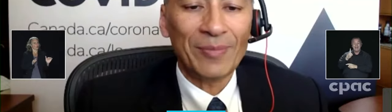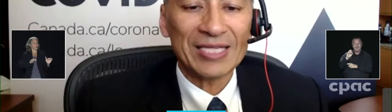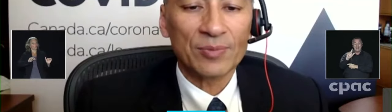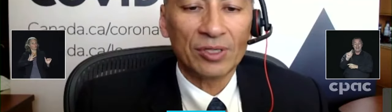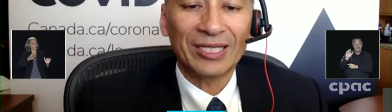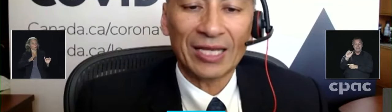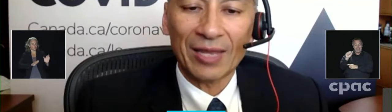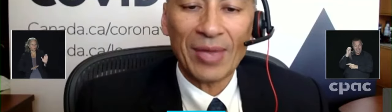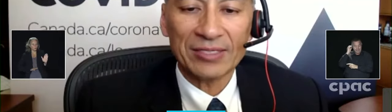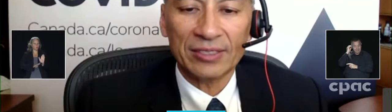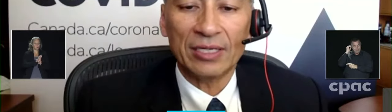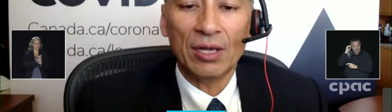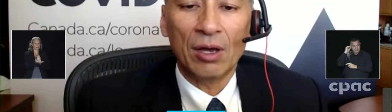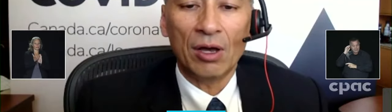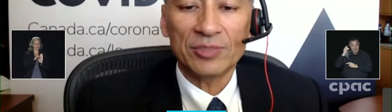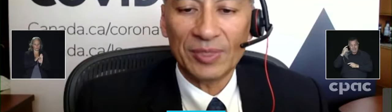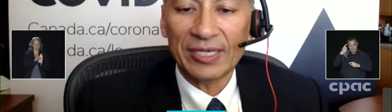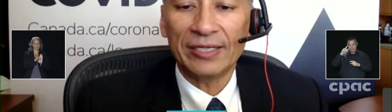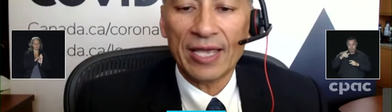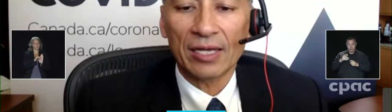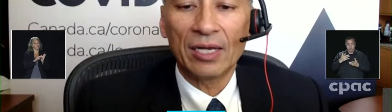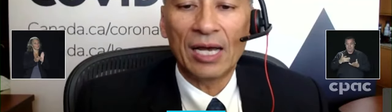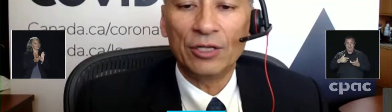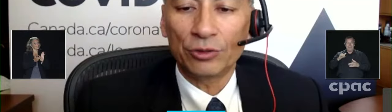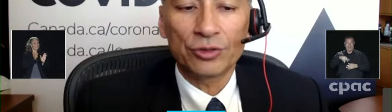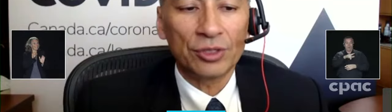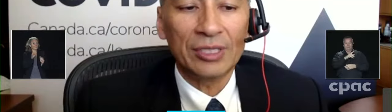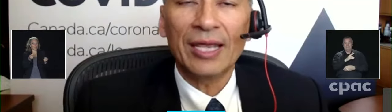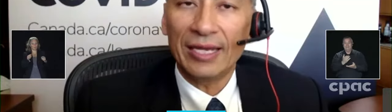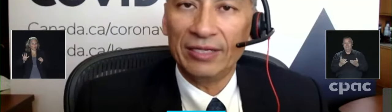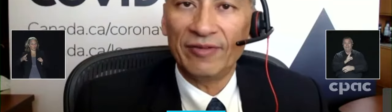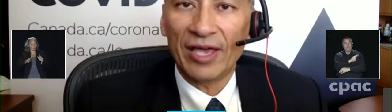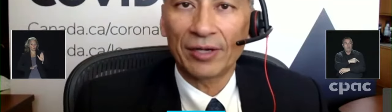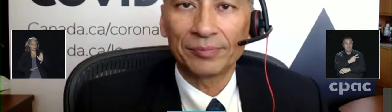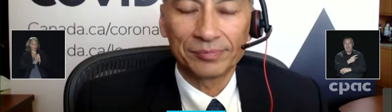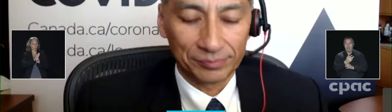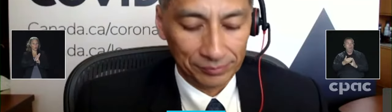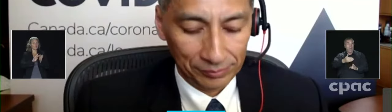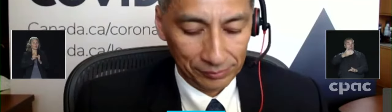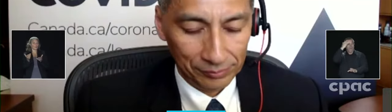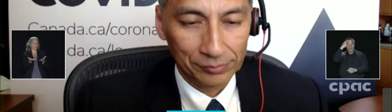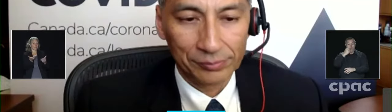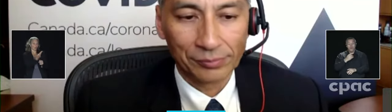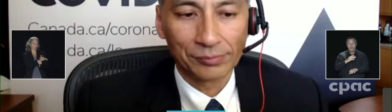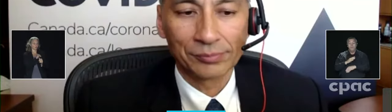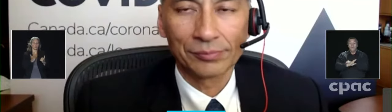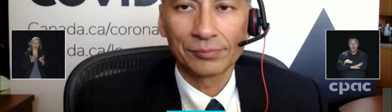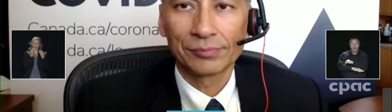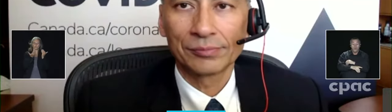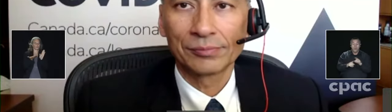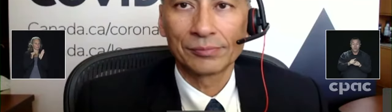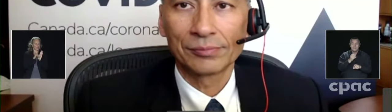un dépassement de la capacité hospitalière à l'automne et l'hiver.